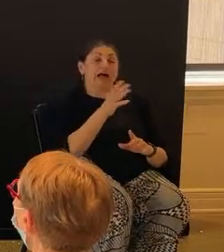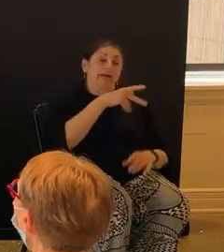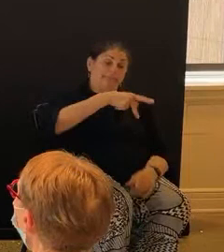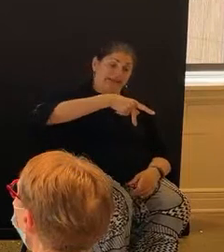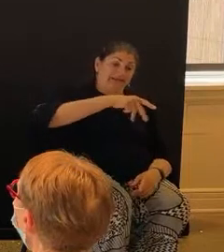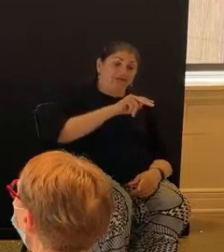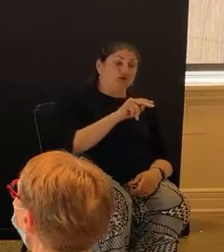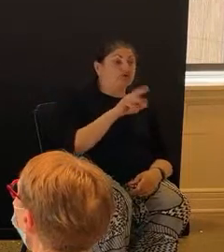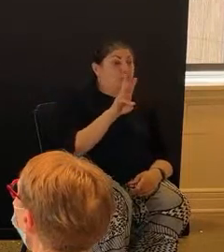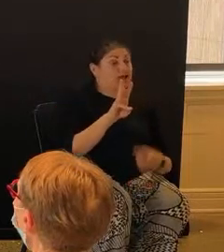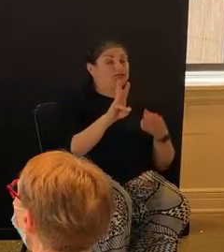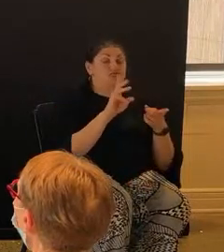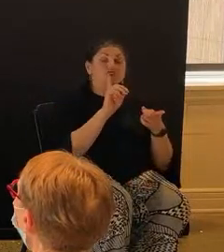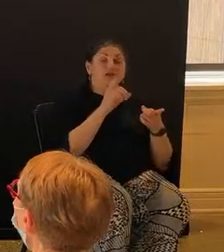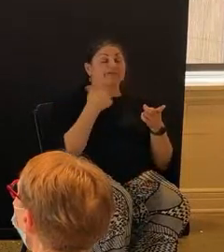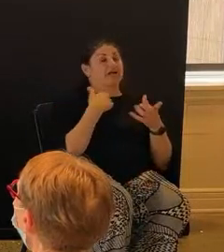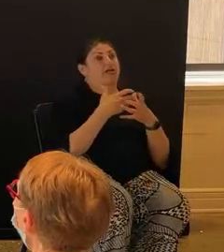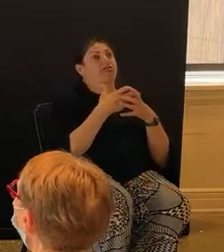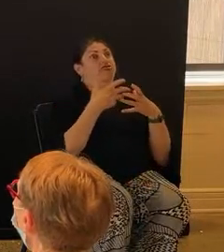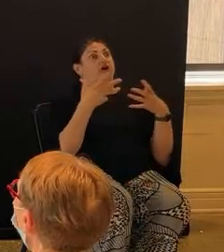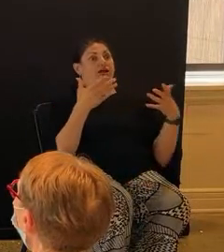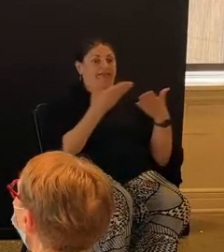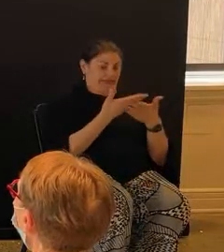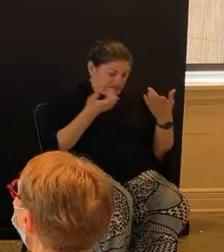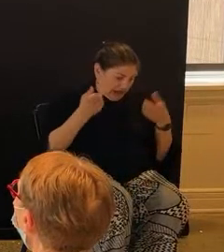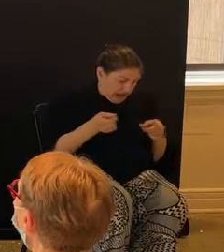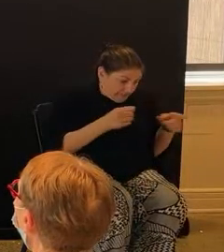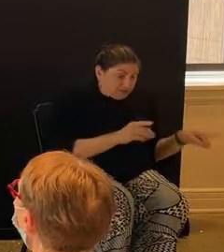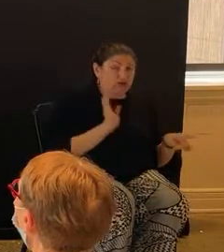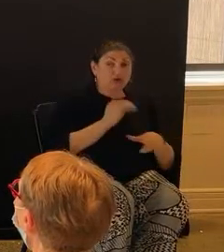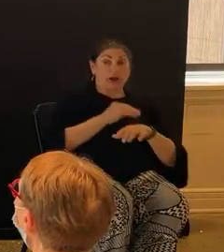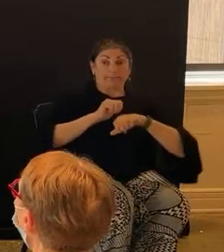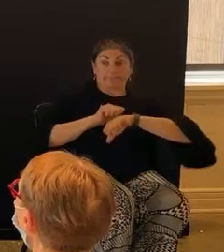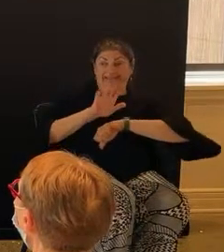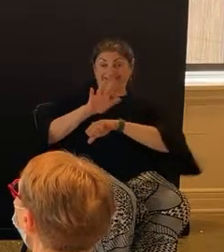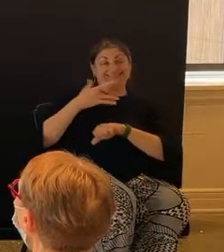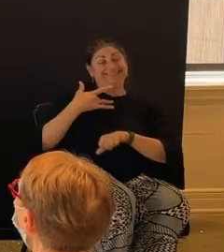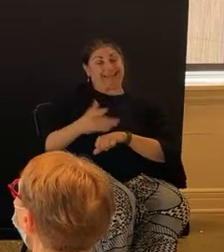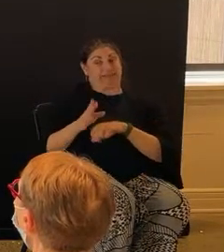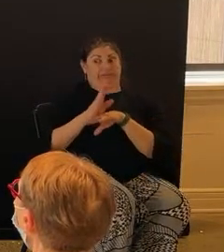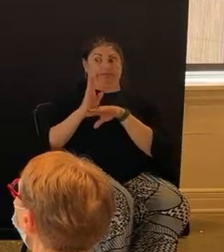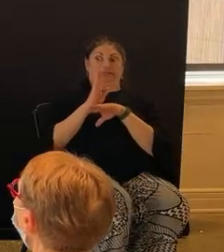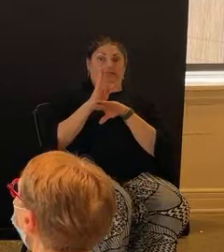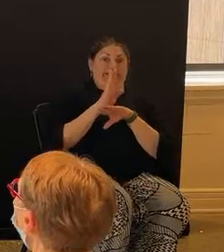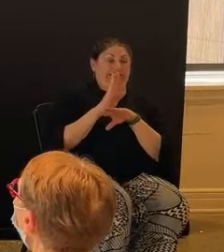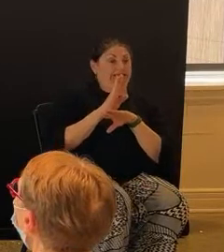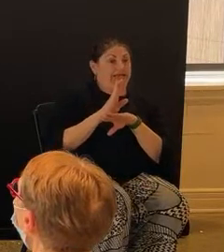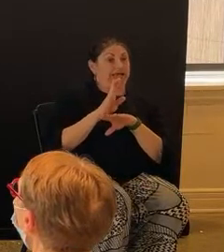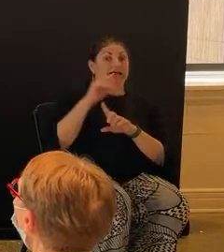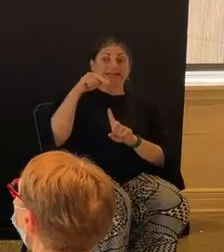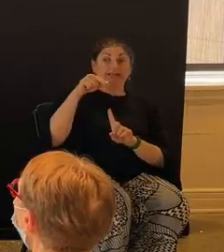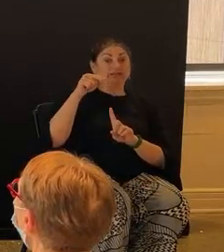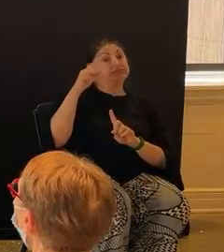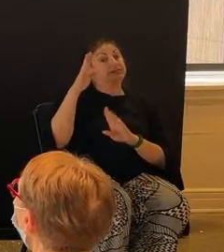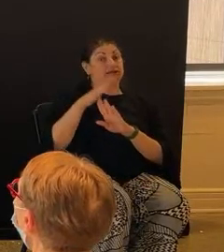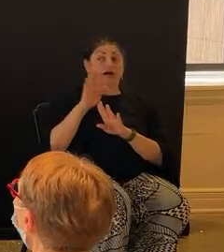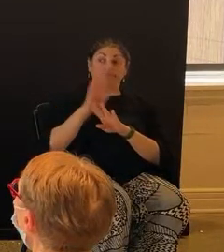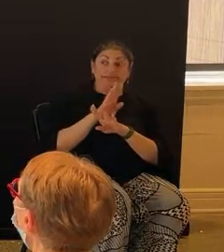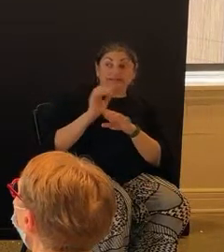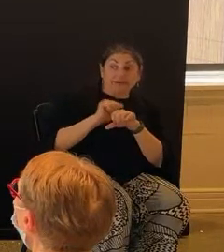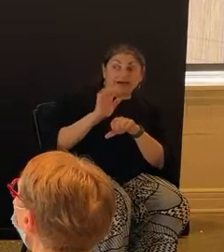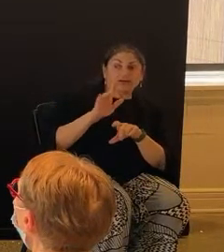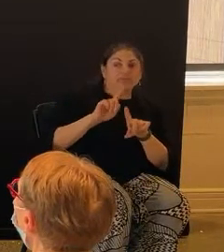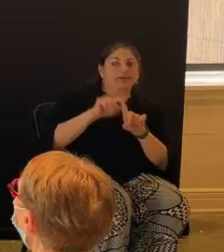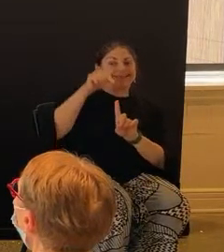know, the volcanoes that we have are very busy, and Mount St. Helens is the busiest, but it's not alone. And so it was